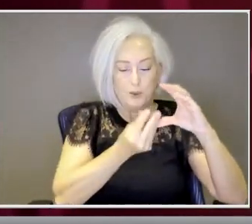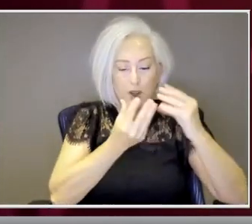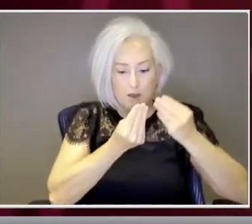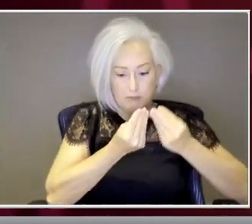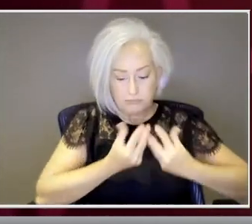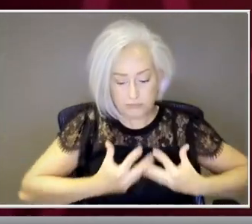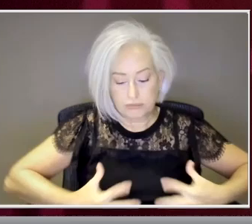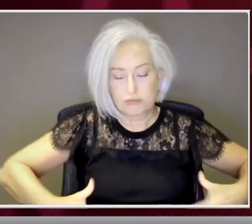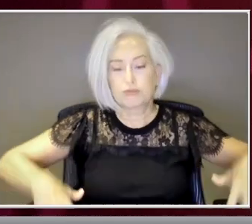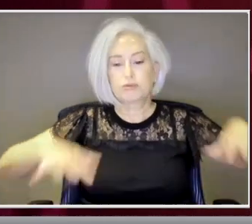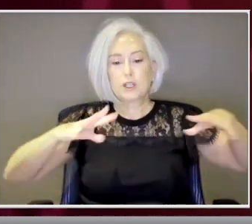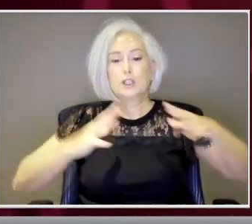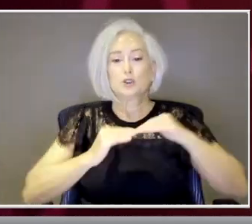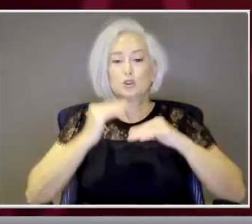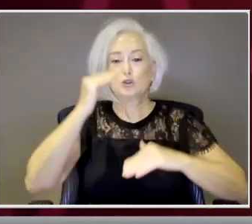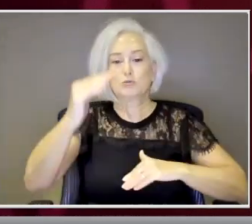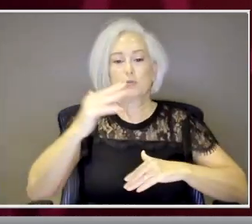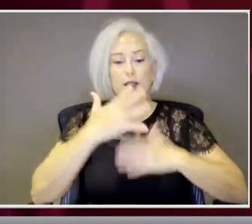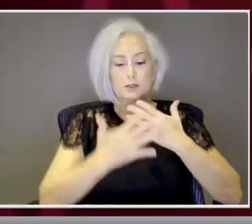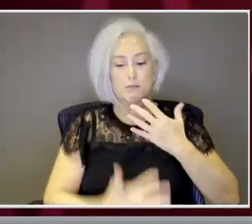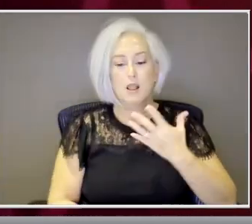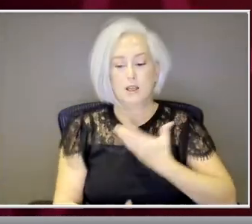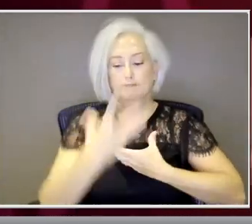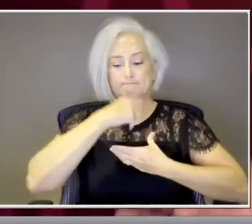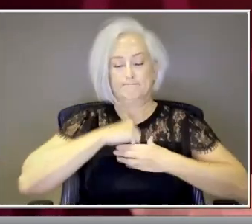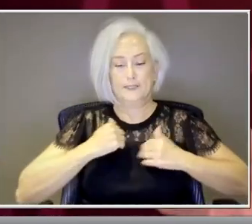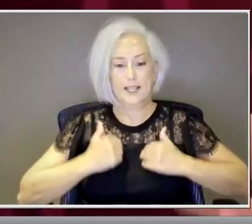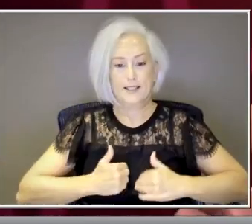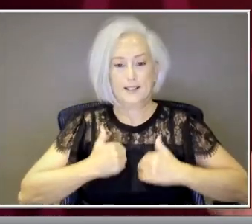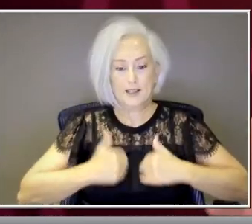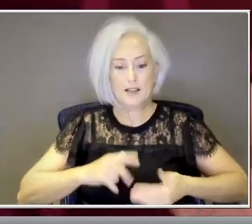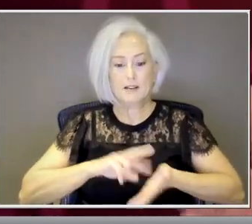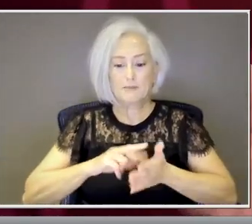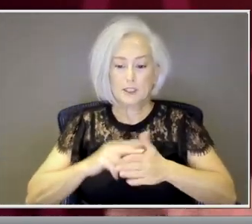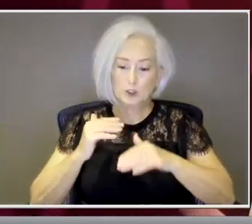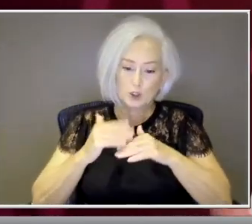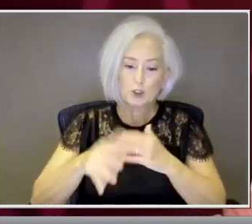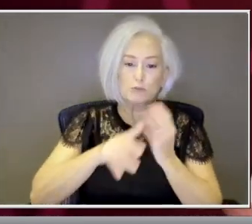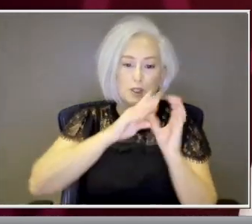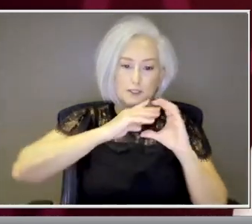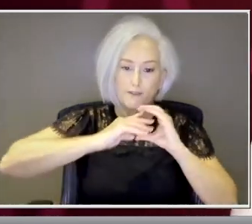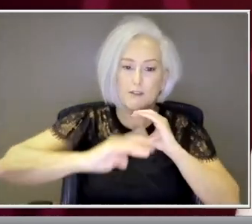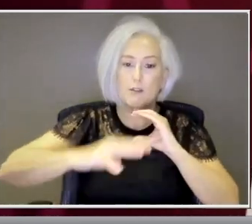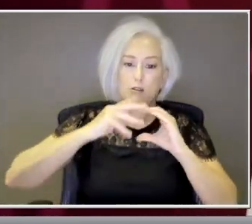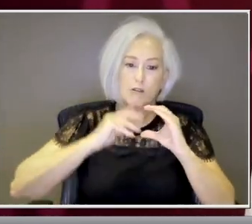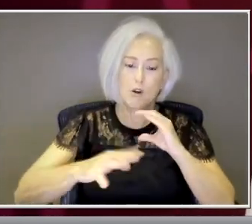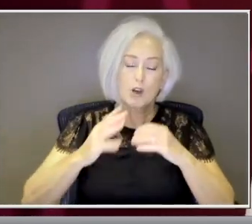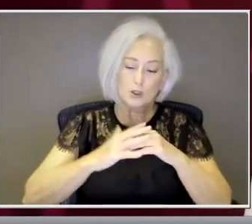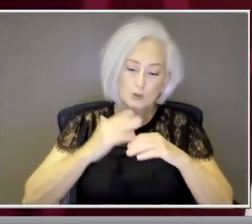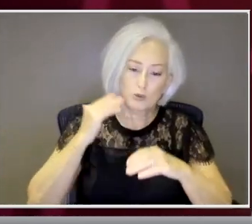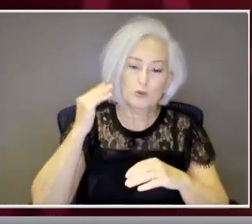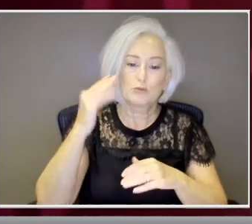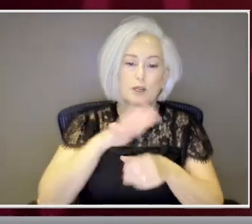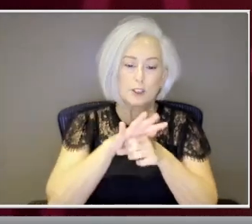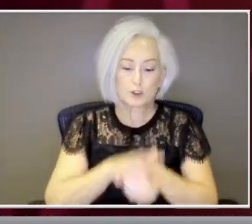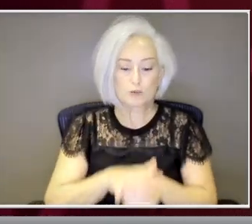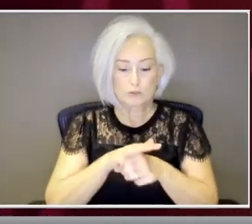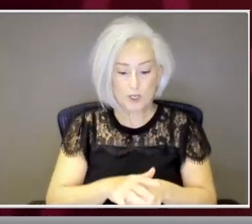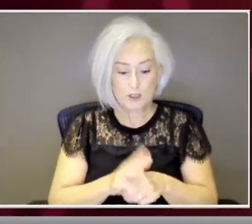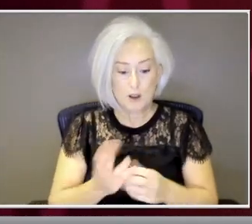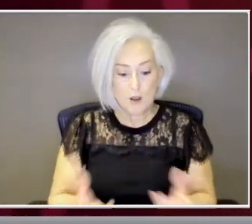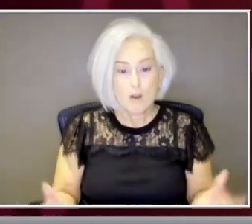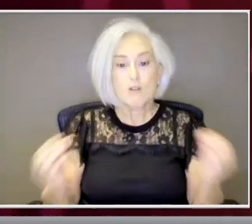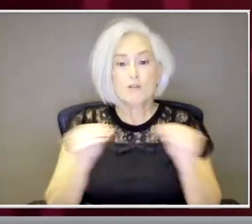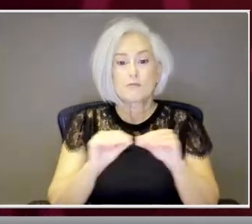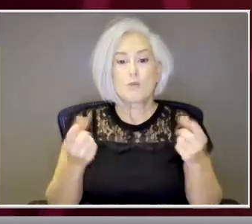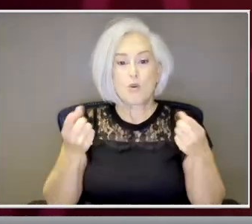high flow and high pressure. And the longer they're exposed to that flow and pressure, the more likely they are to develop pulmonary